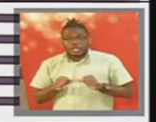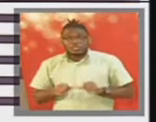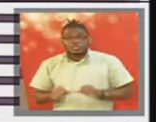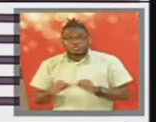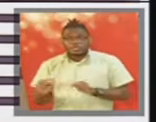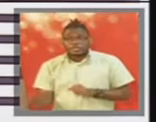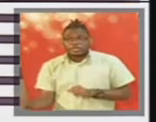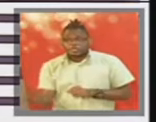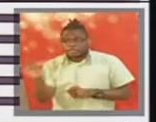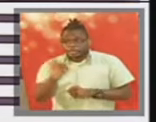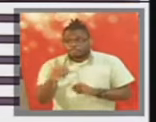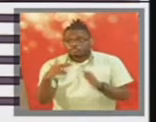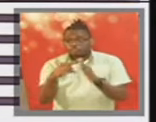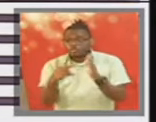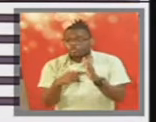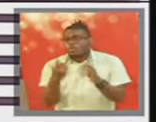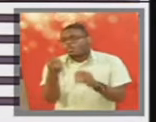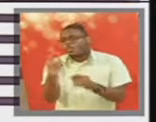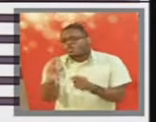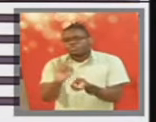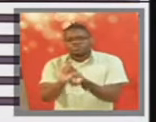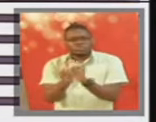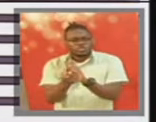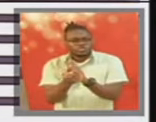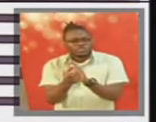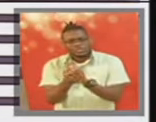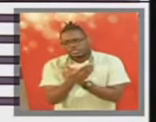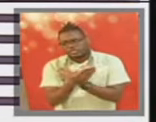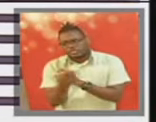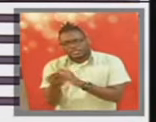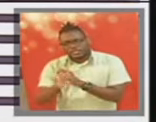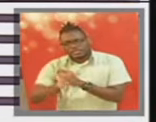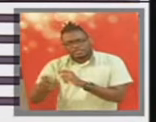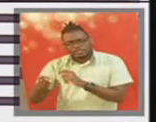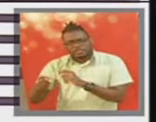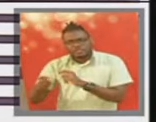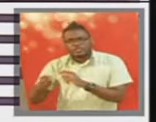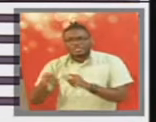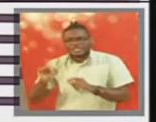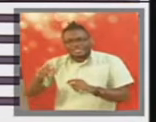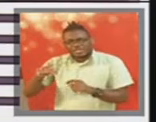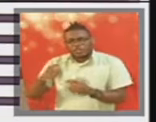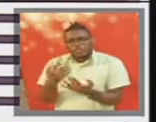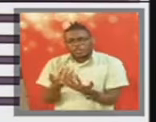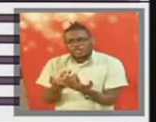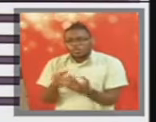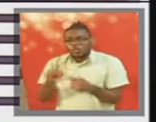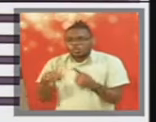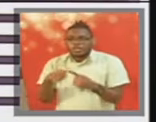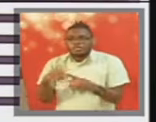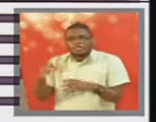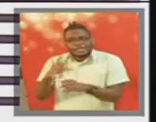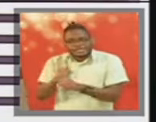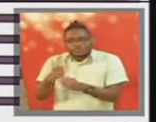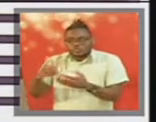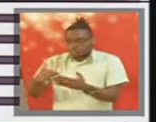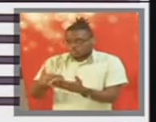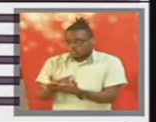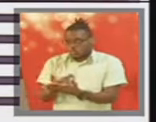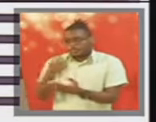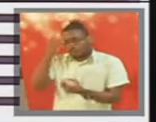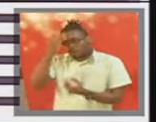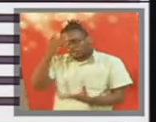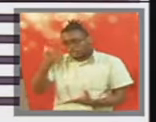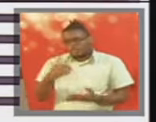or change things altogether. So that will only be determined with new information coming in, but we continue to gather this